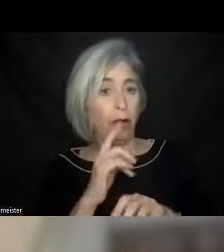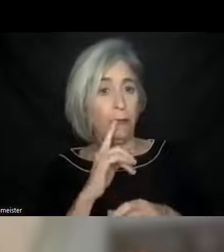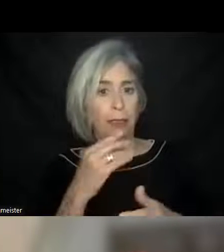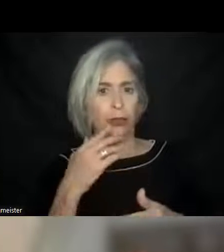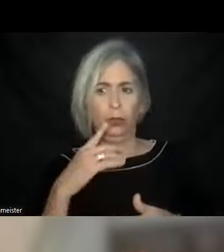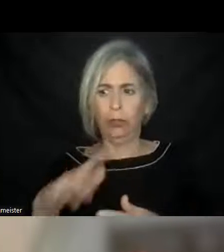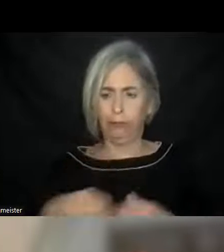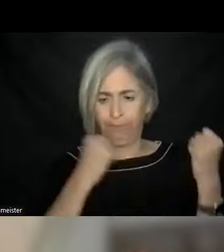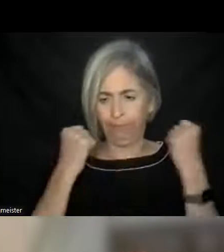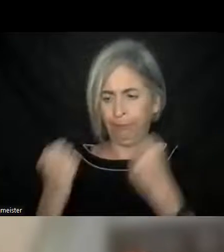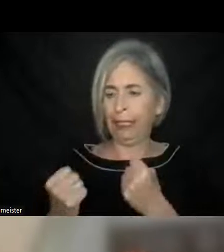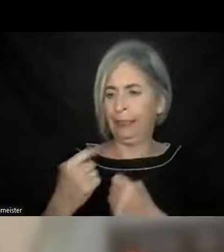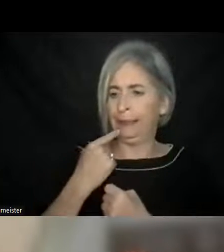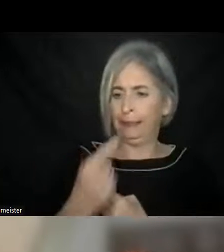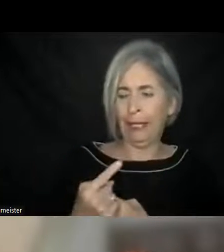say,